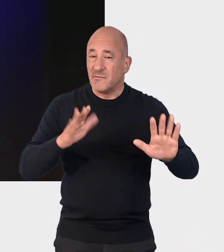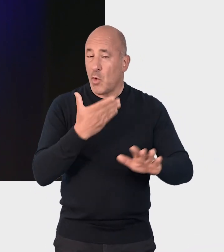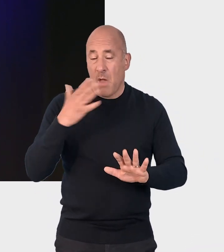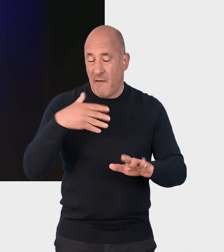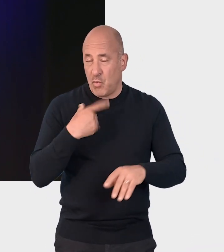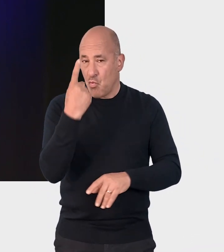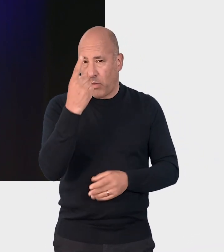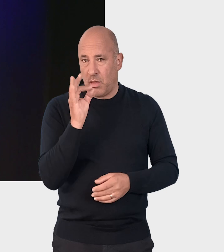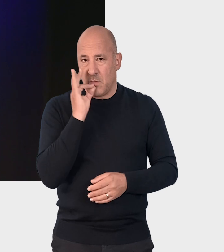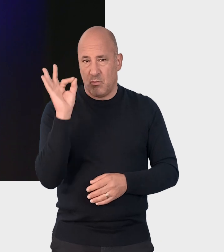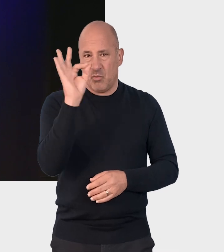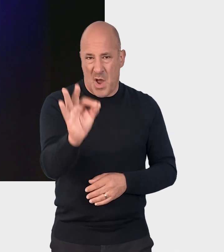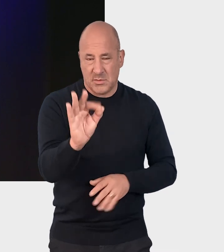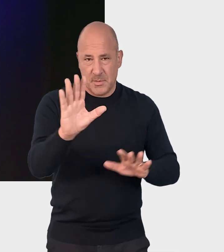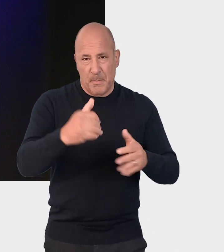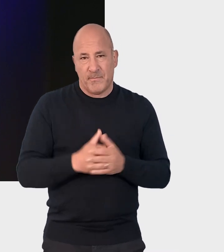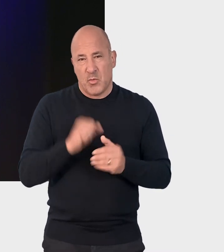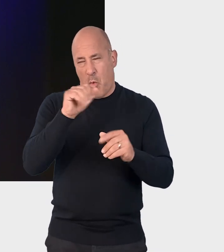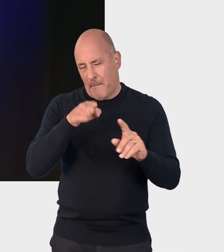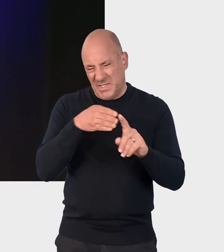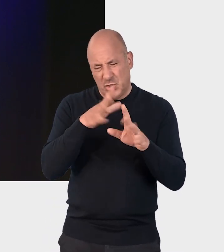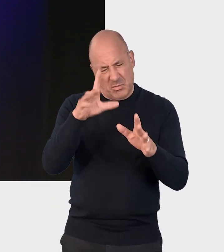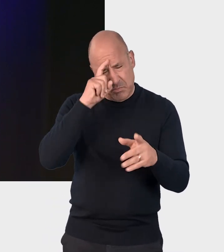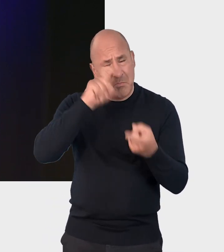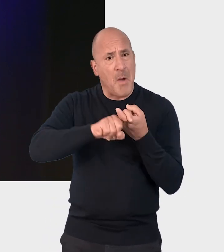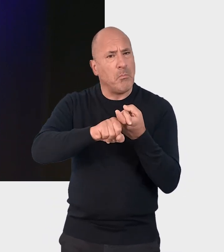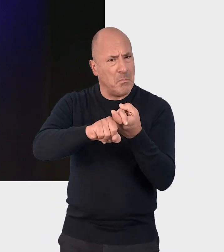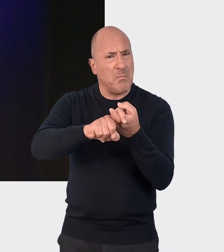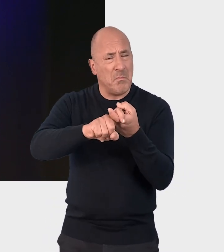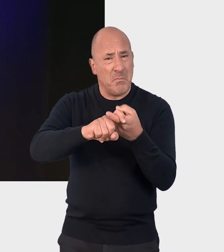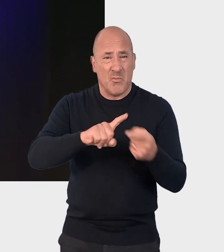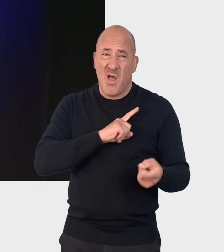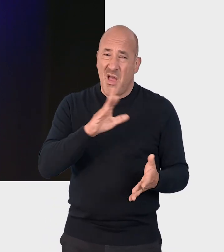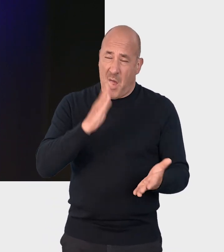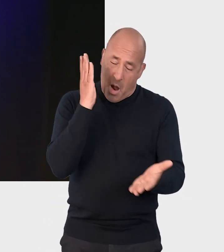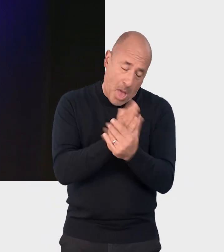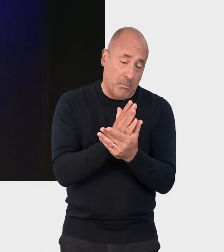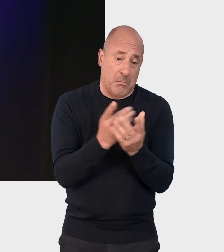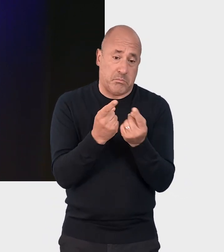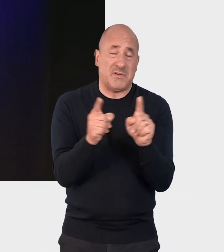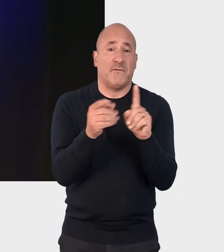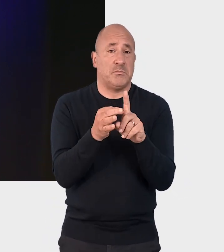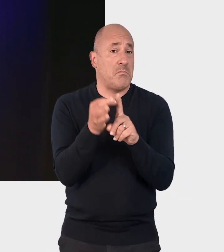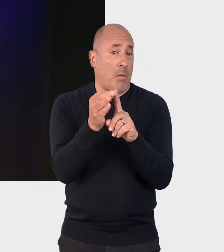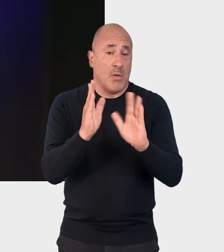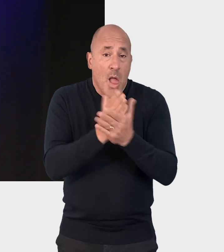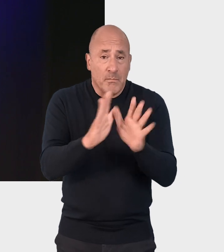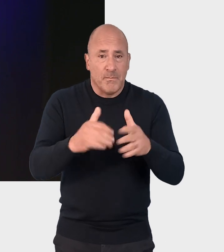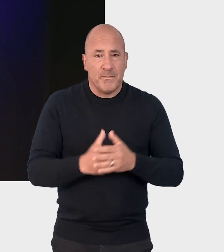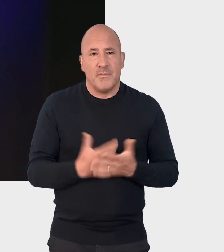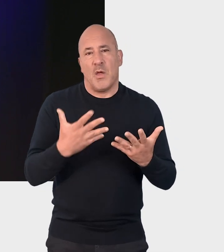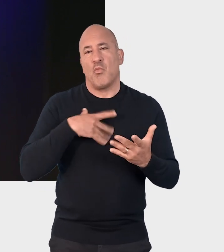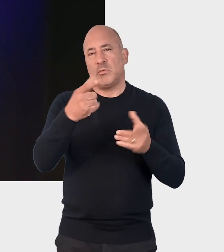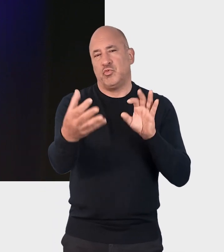have one request of you today, it is this: to hold true to your mission, because you are making a